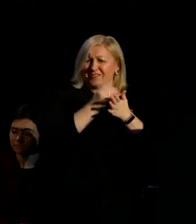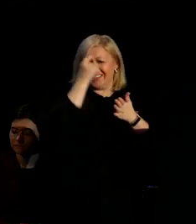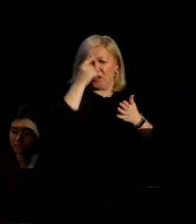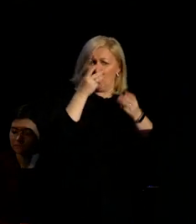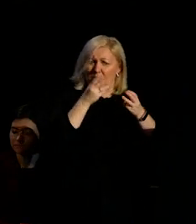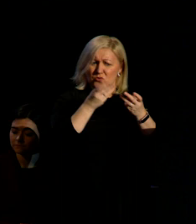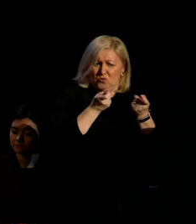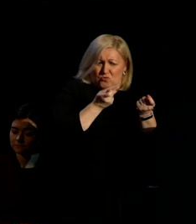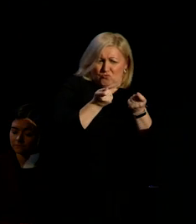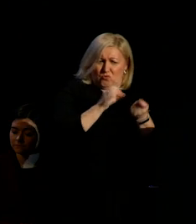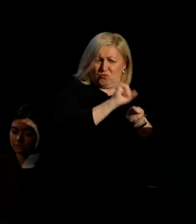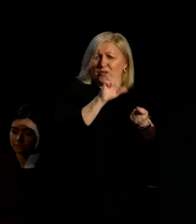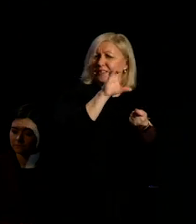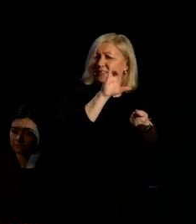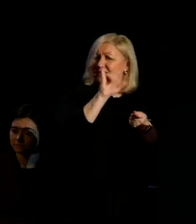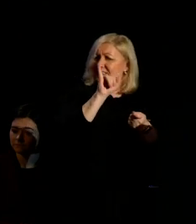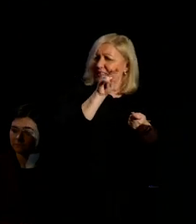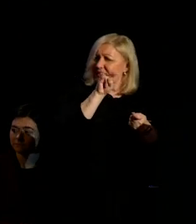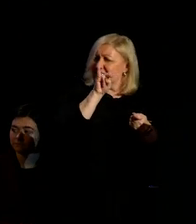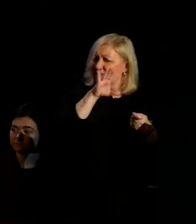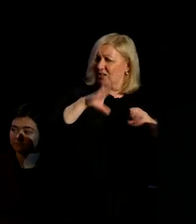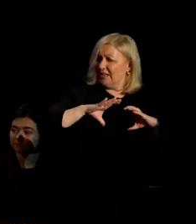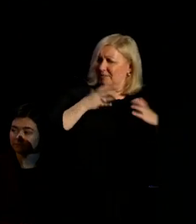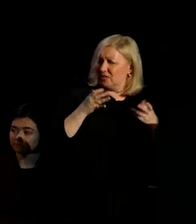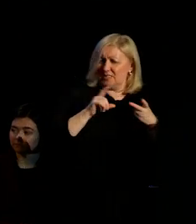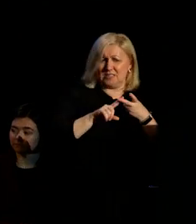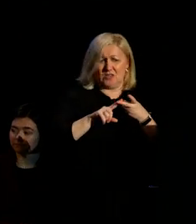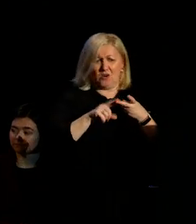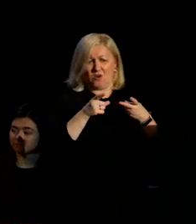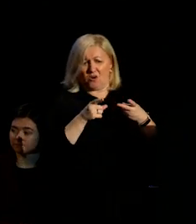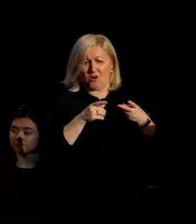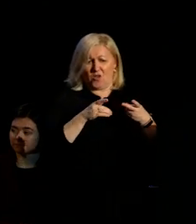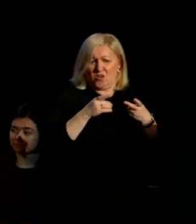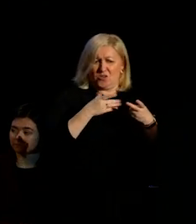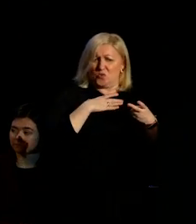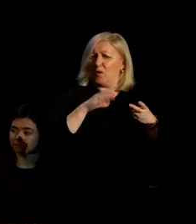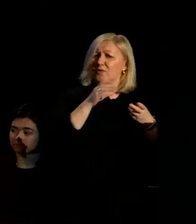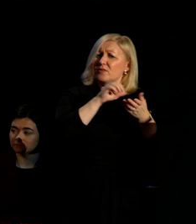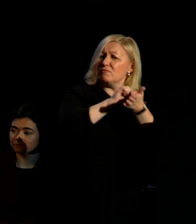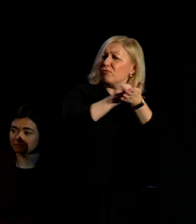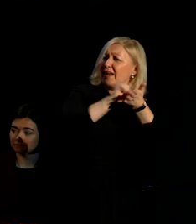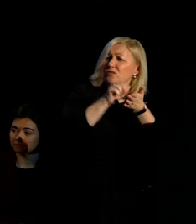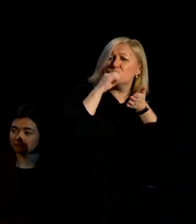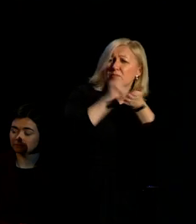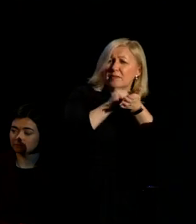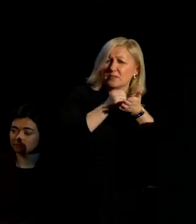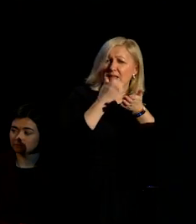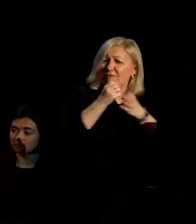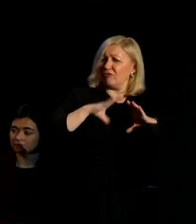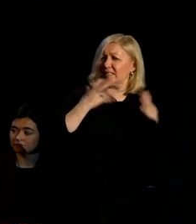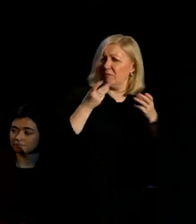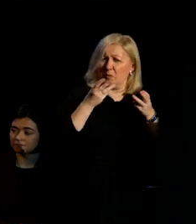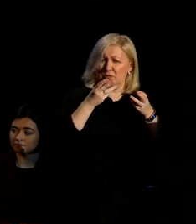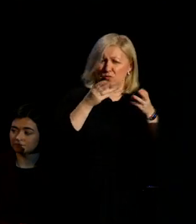limit freedom of expression through undermining the freedom of the press. What a great failure it is that less than